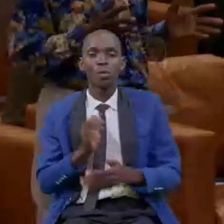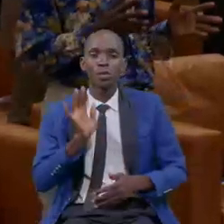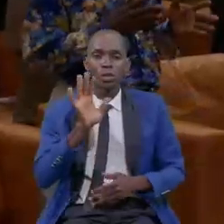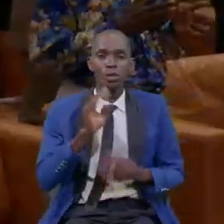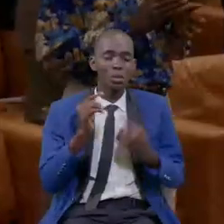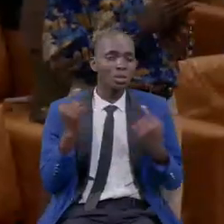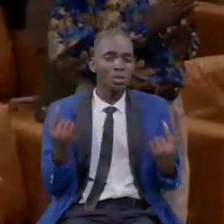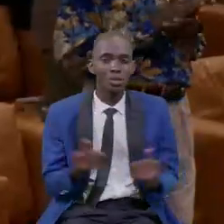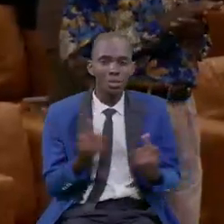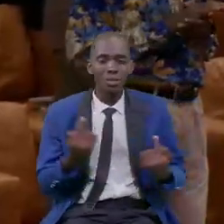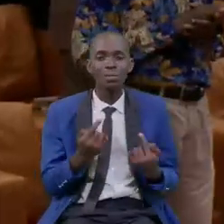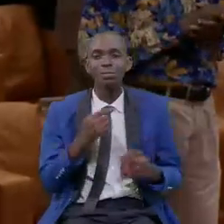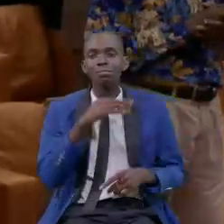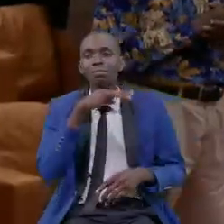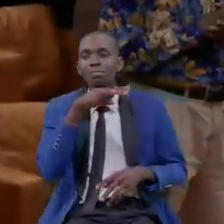filthiness,